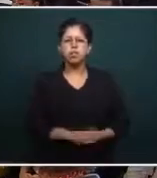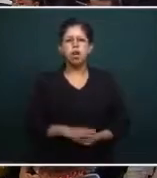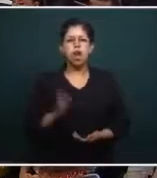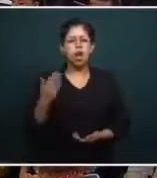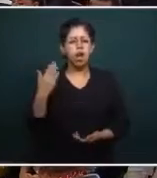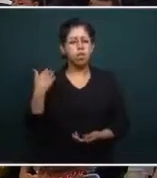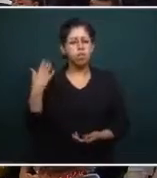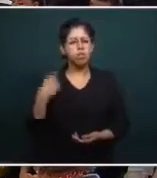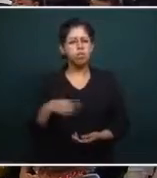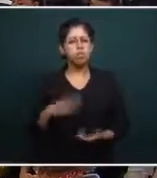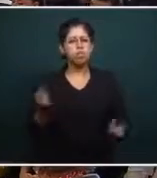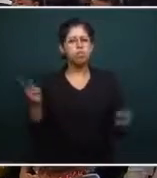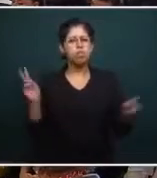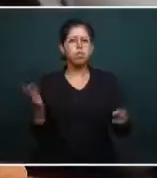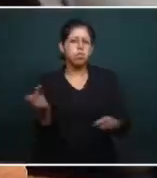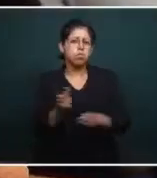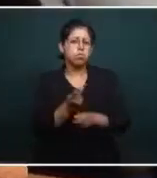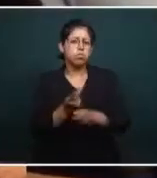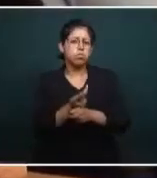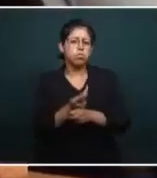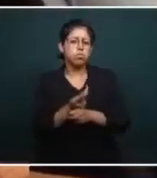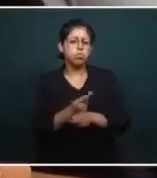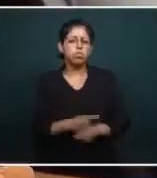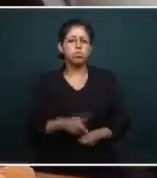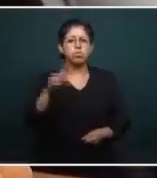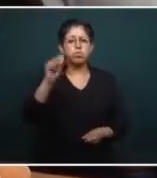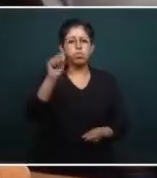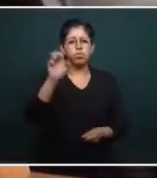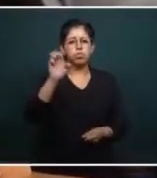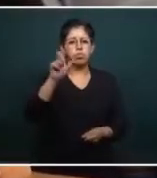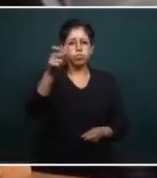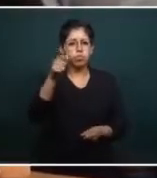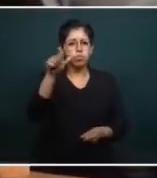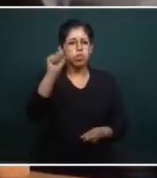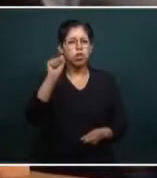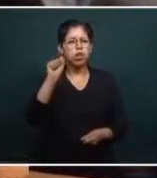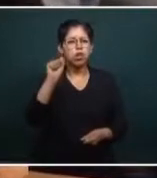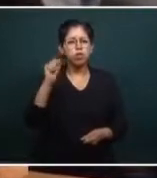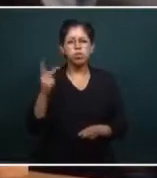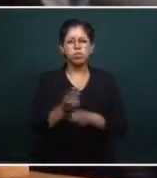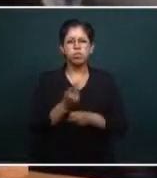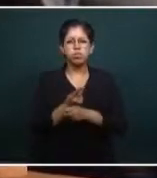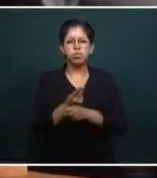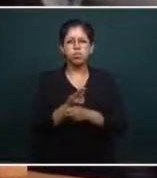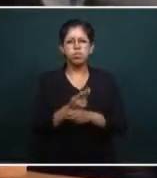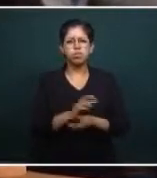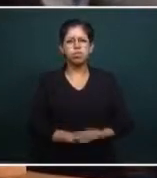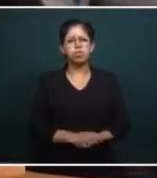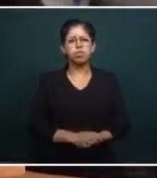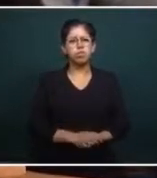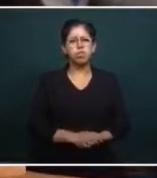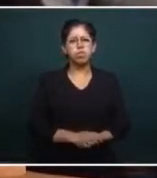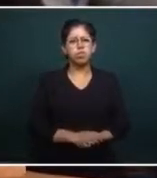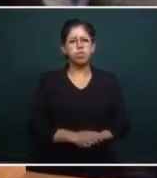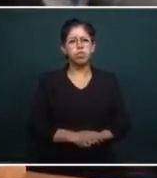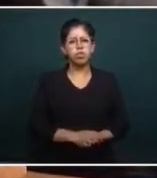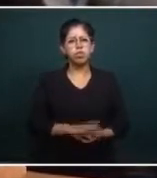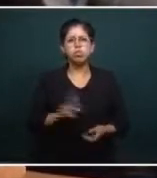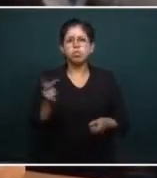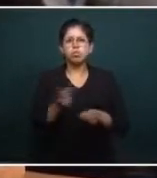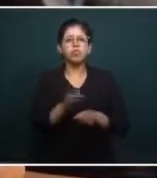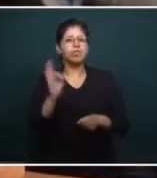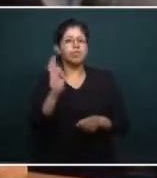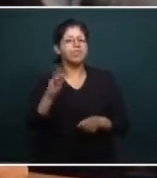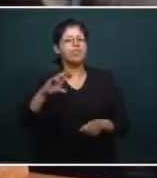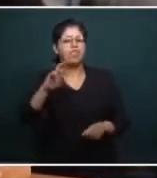suceso this registrado en sad Texas, situation in dado Texas, que tiene el given tinte de que fue un acto that it has a premeditado